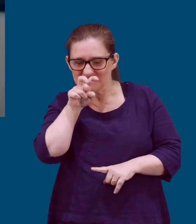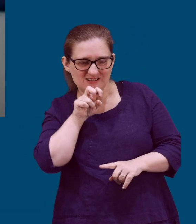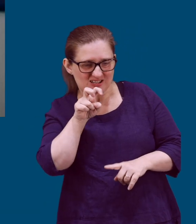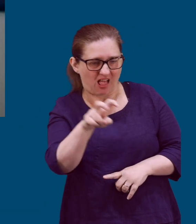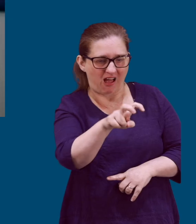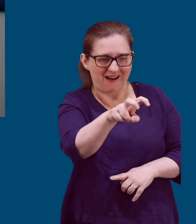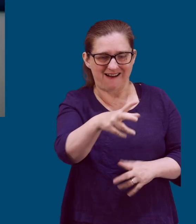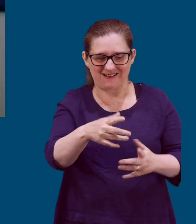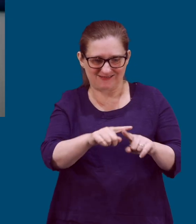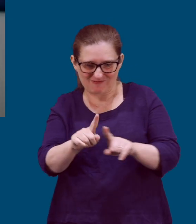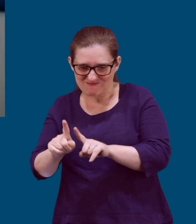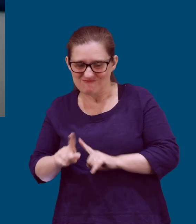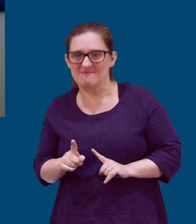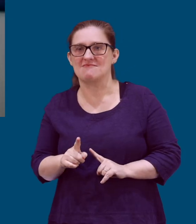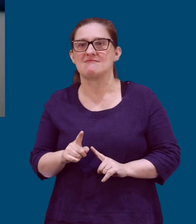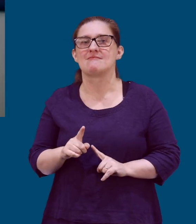So this is what happened next.